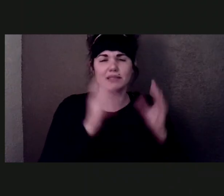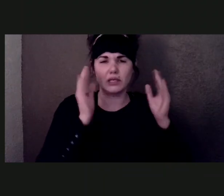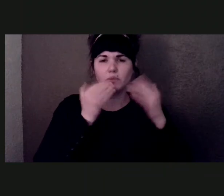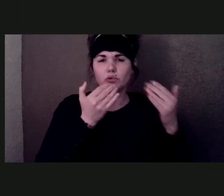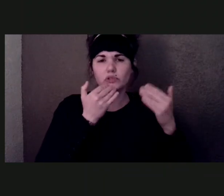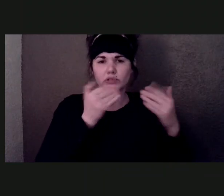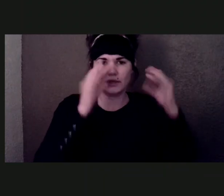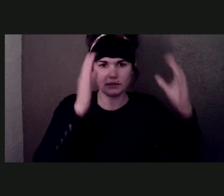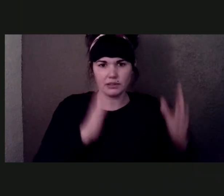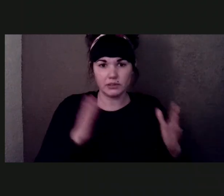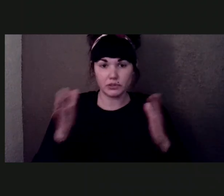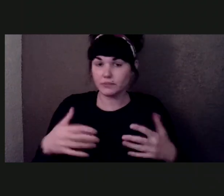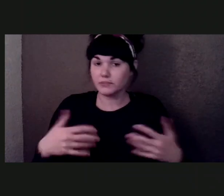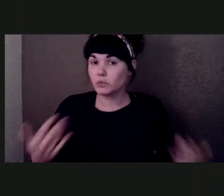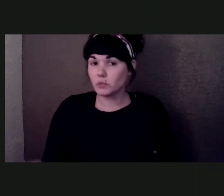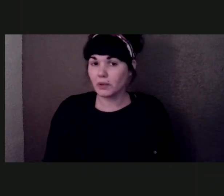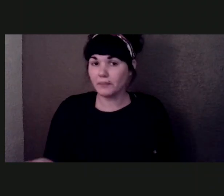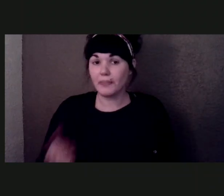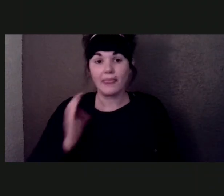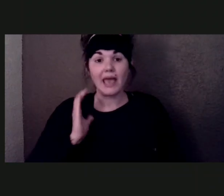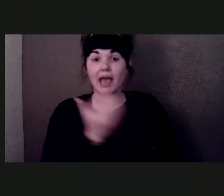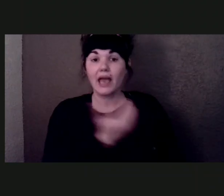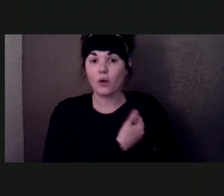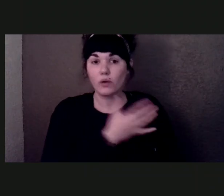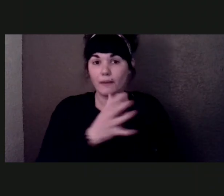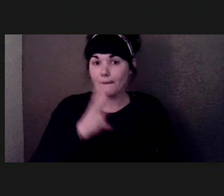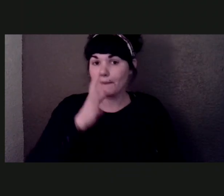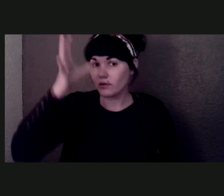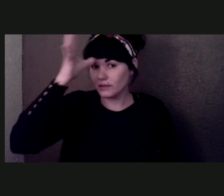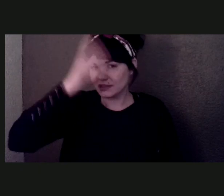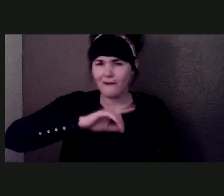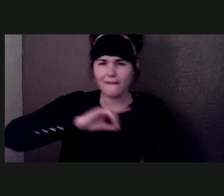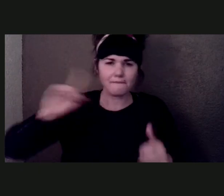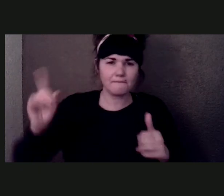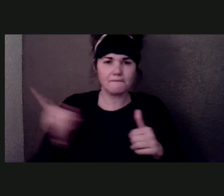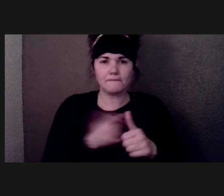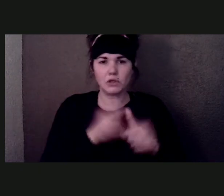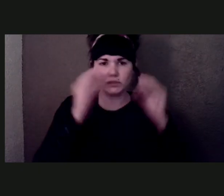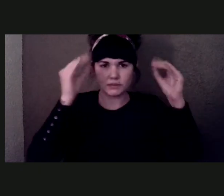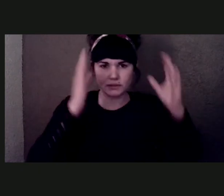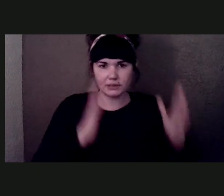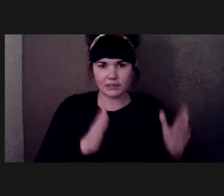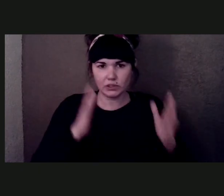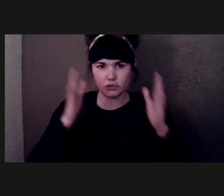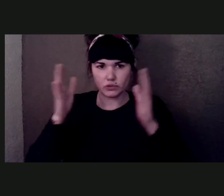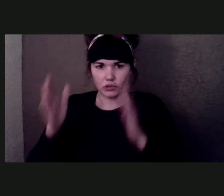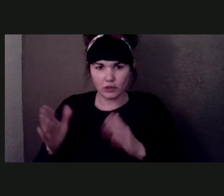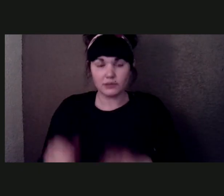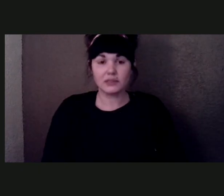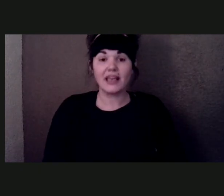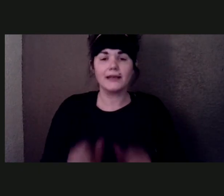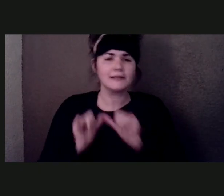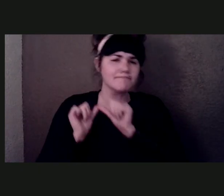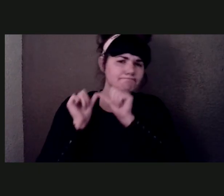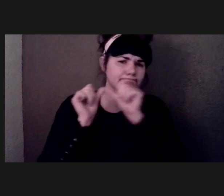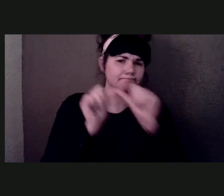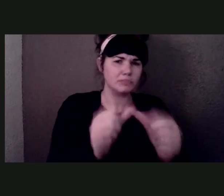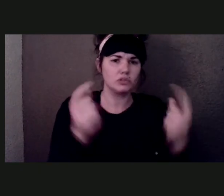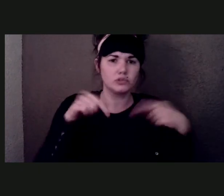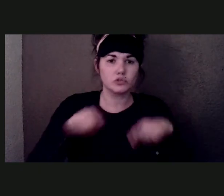first teacher. And truly they are our most enduring teacher for many of us throughout our lifetime, but I would just love to